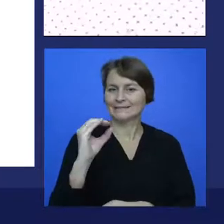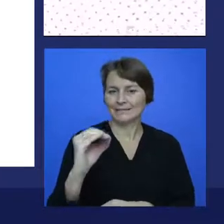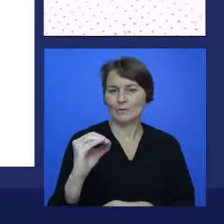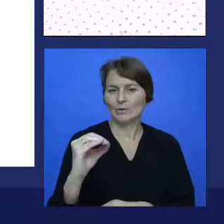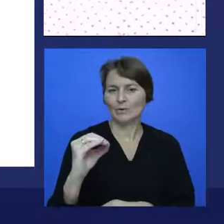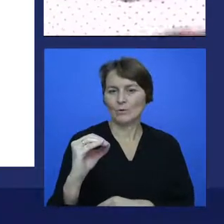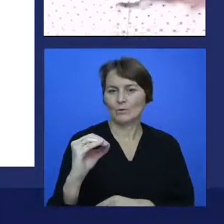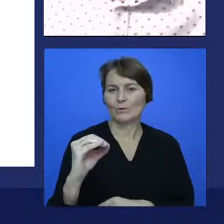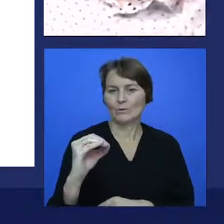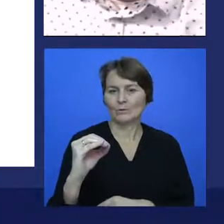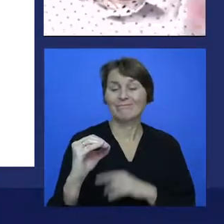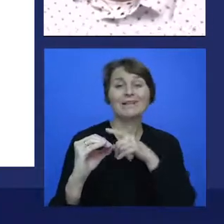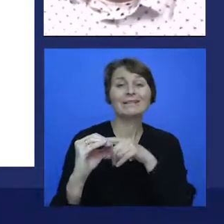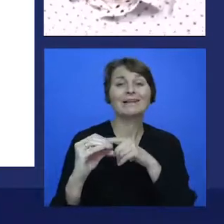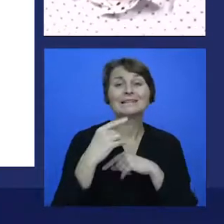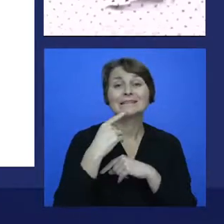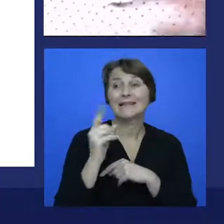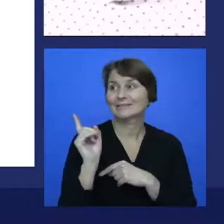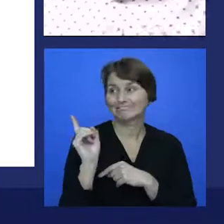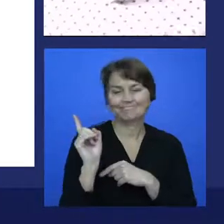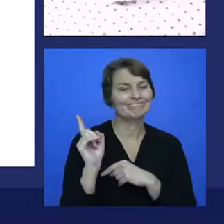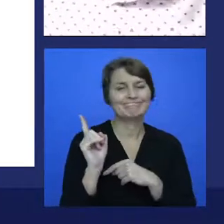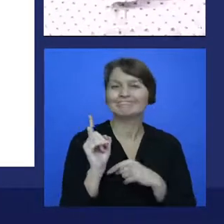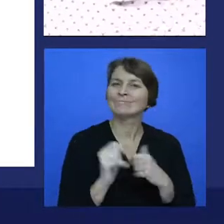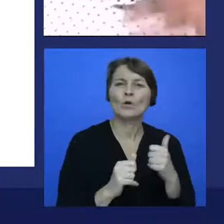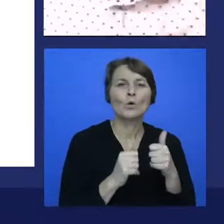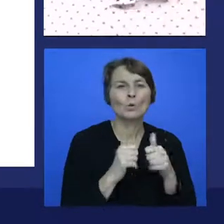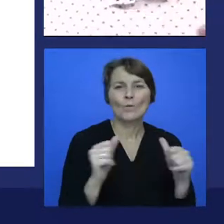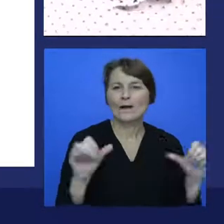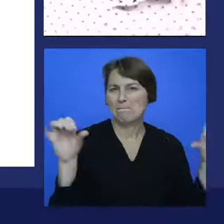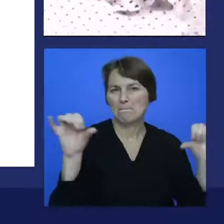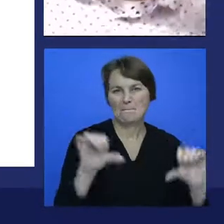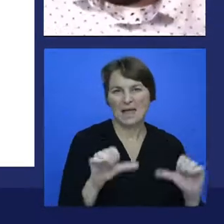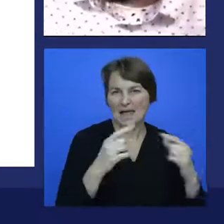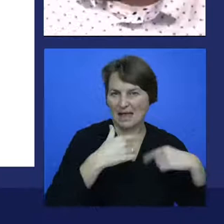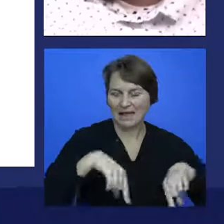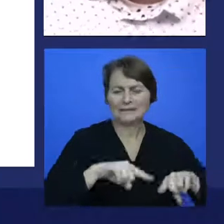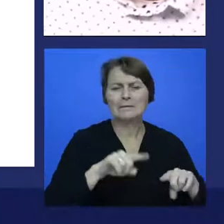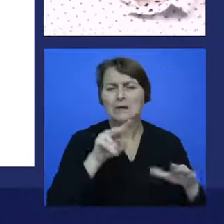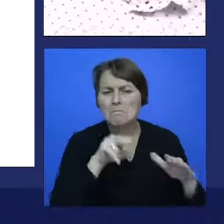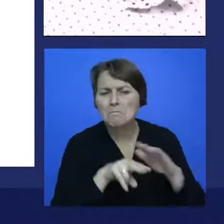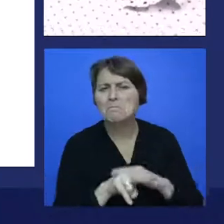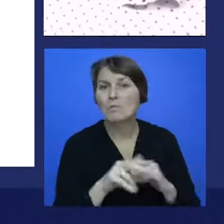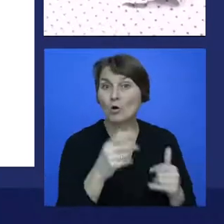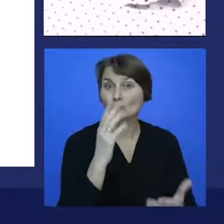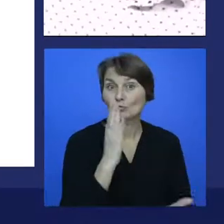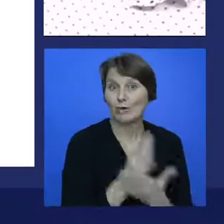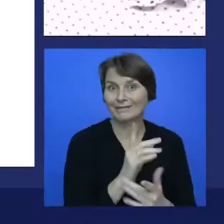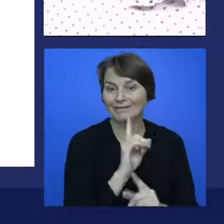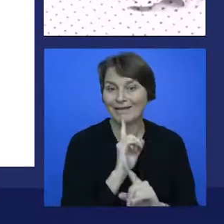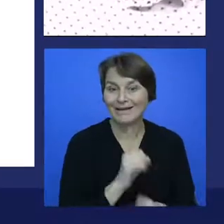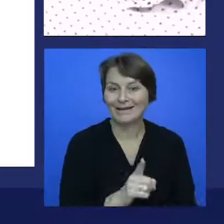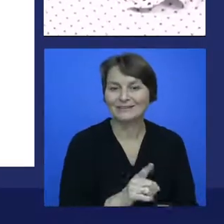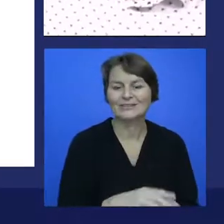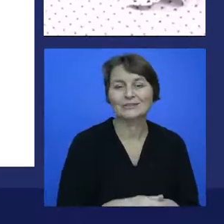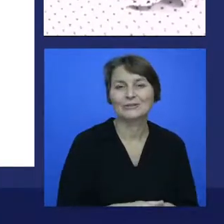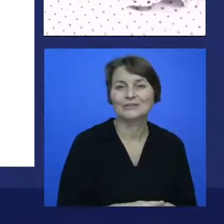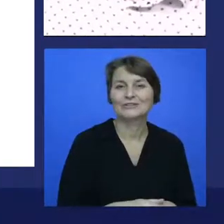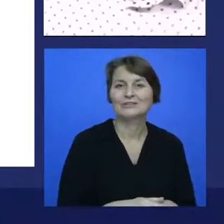loss function basically says, how bad are we at being predicting the right thing, right? So this is called the sucky function